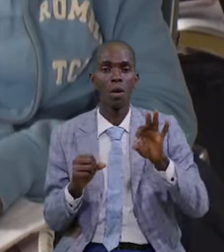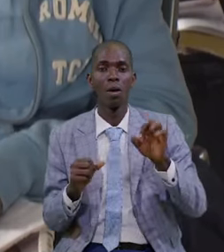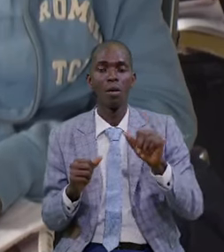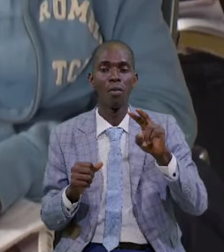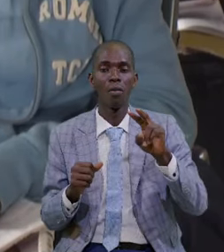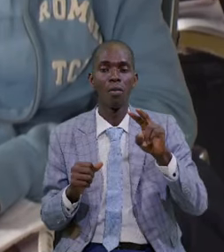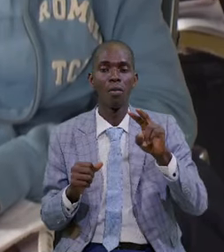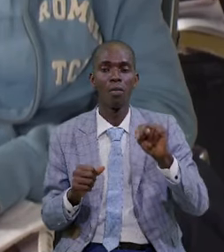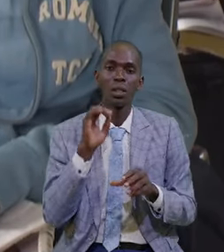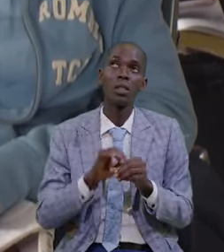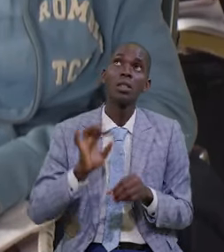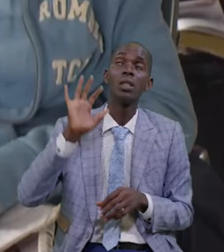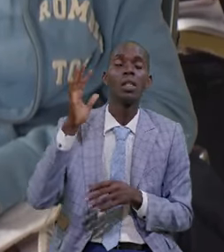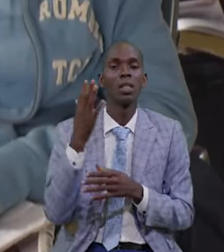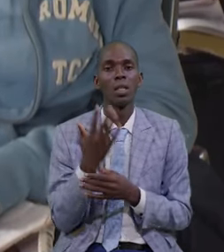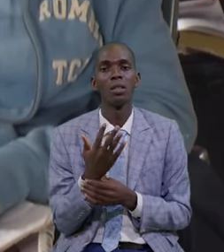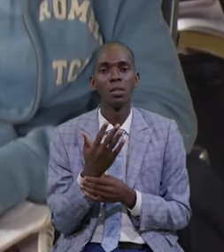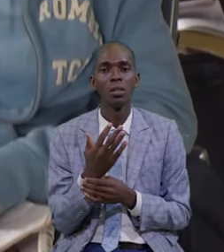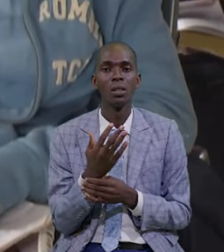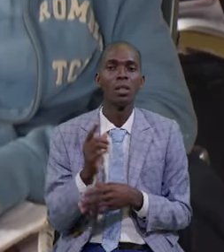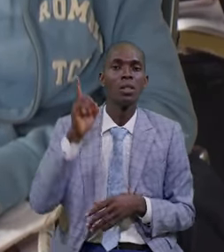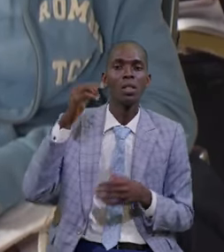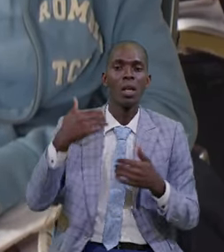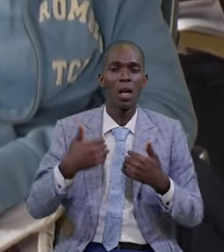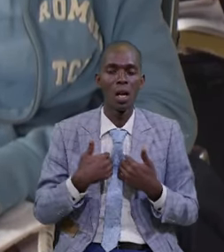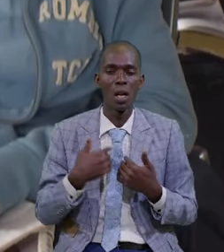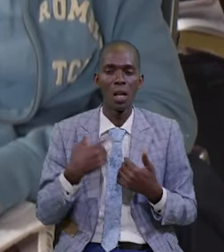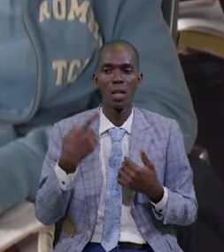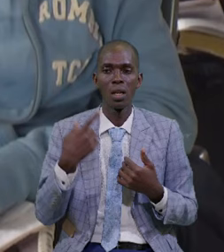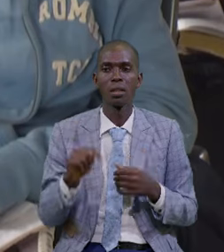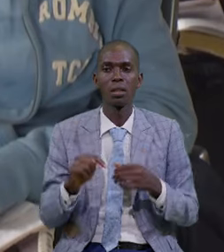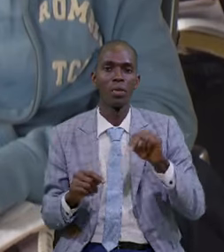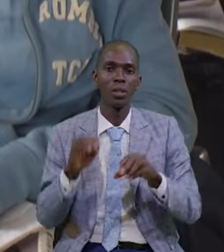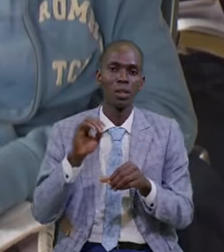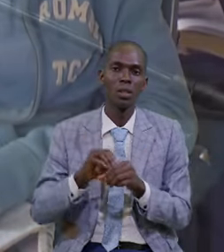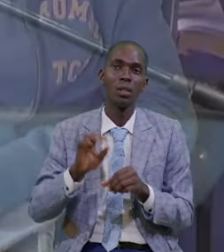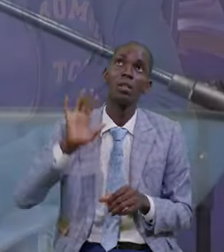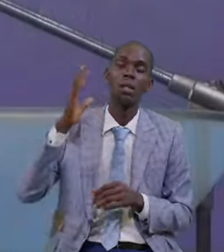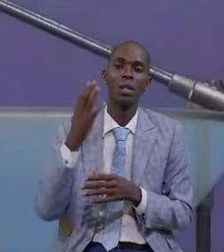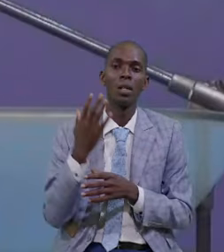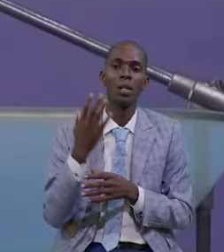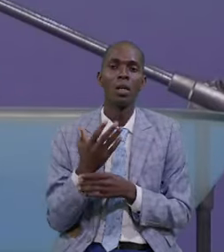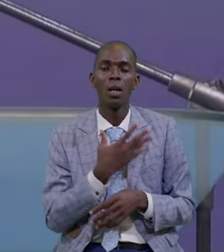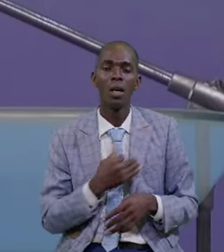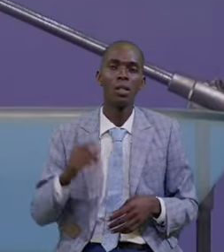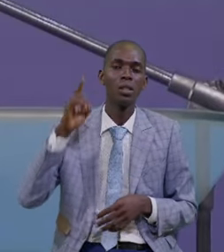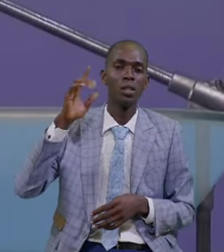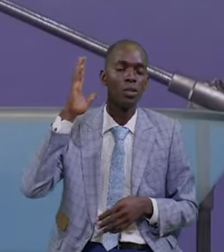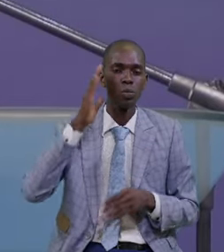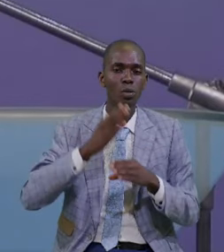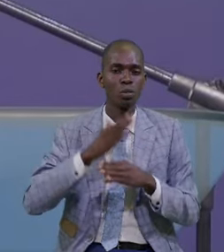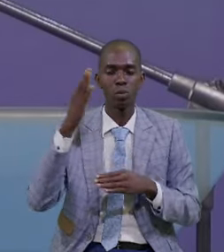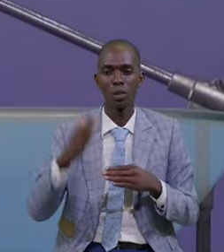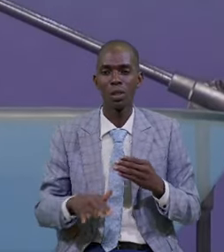his hand? He has the fan in his hand, and he will thoroughly